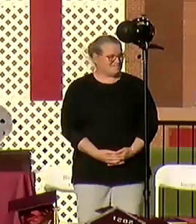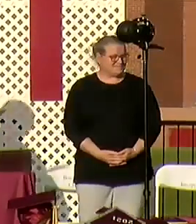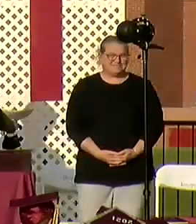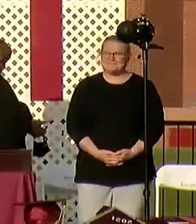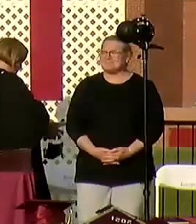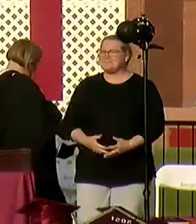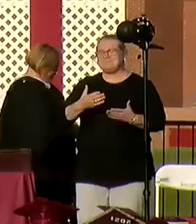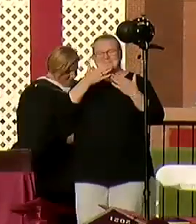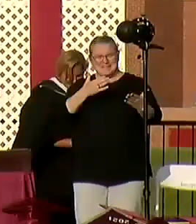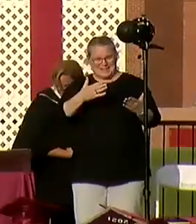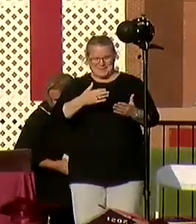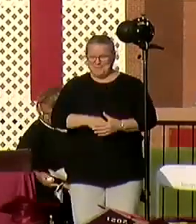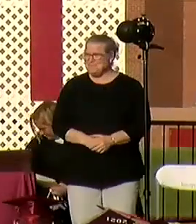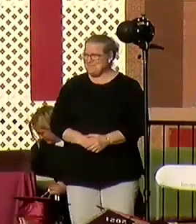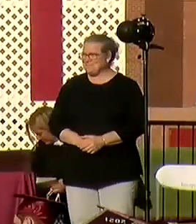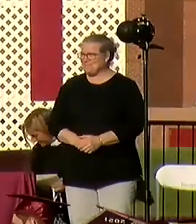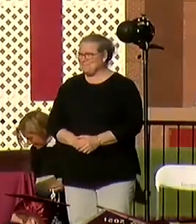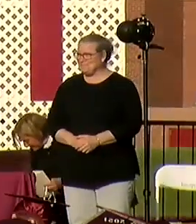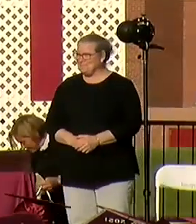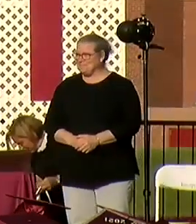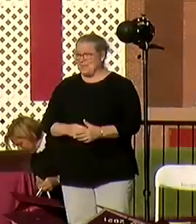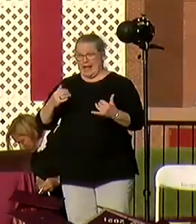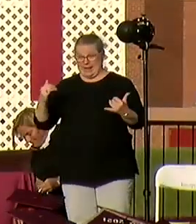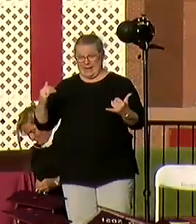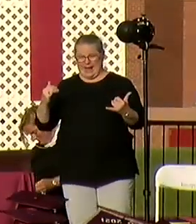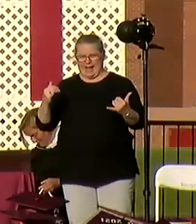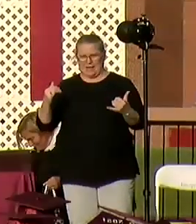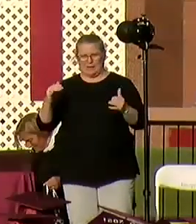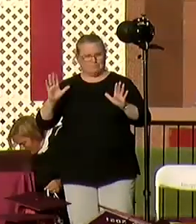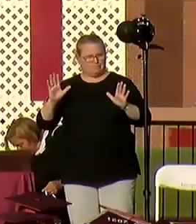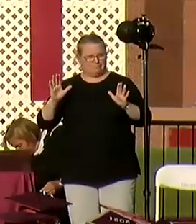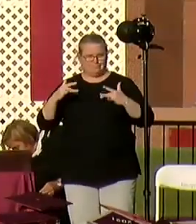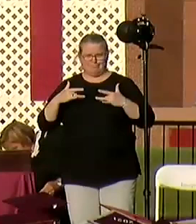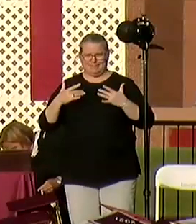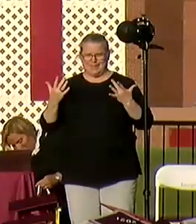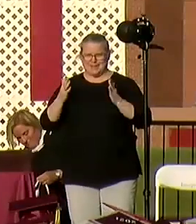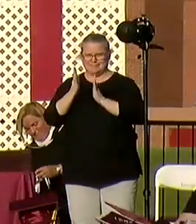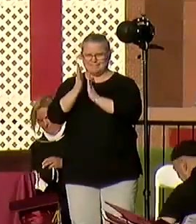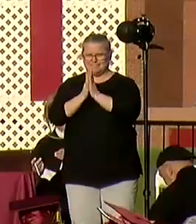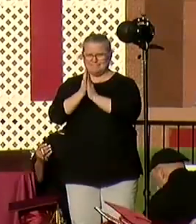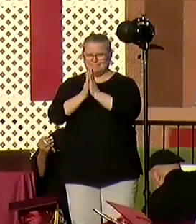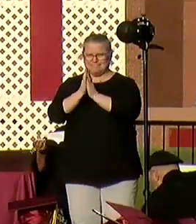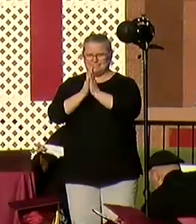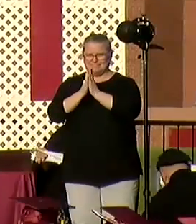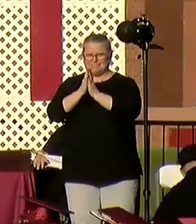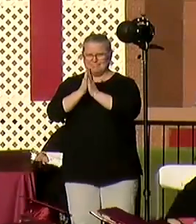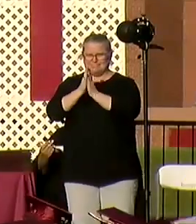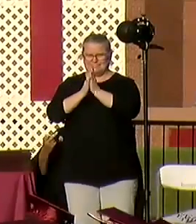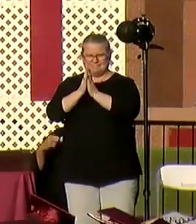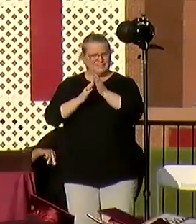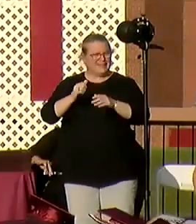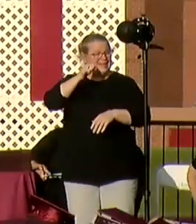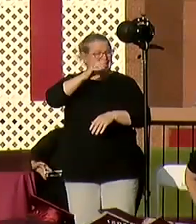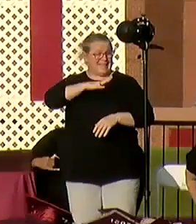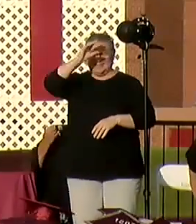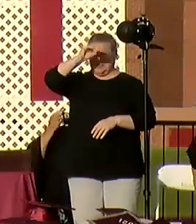Thank you, Mrs. Thrall. And now for the main event. Ladies and gentlemen, the class of 2021